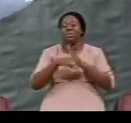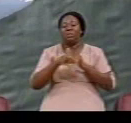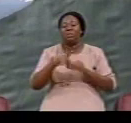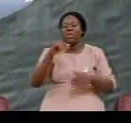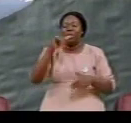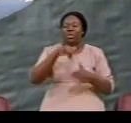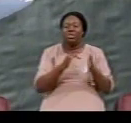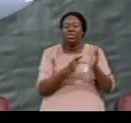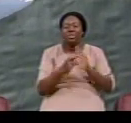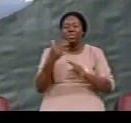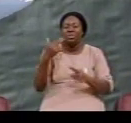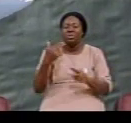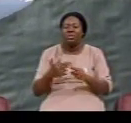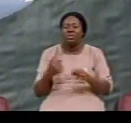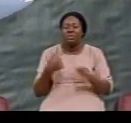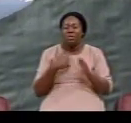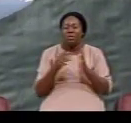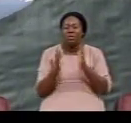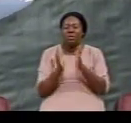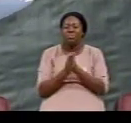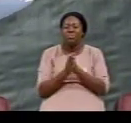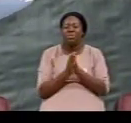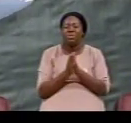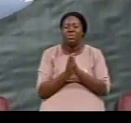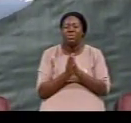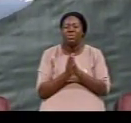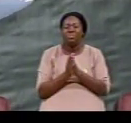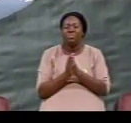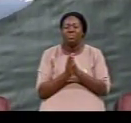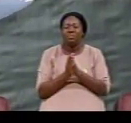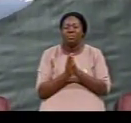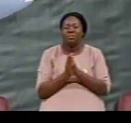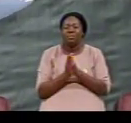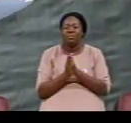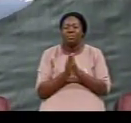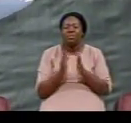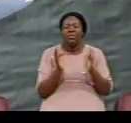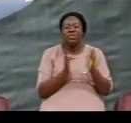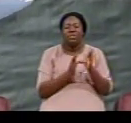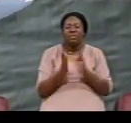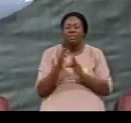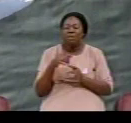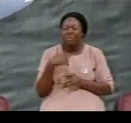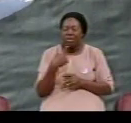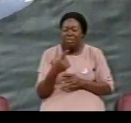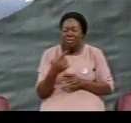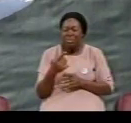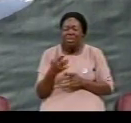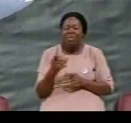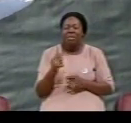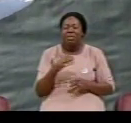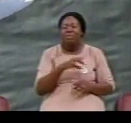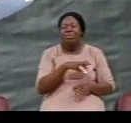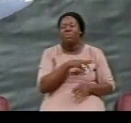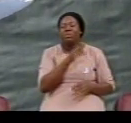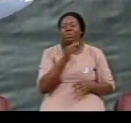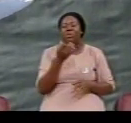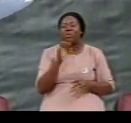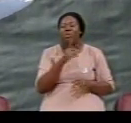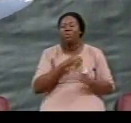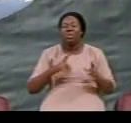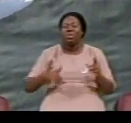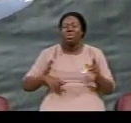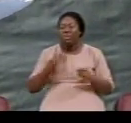Jesus' name we pray. Jesus said, the Spirit of the Lord is upon me. He